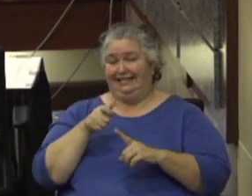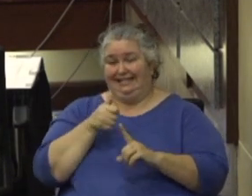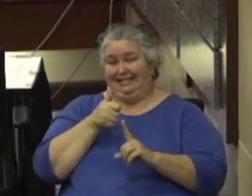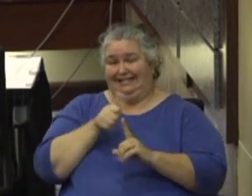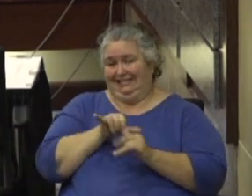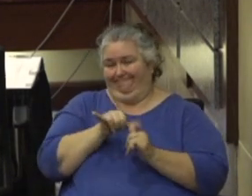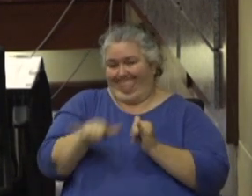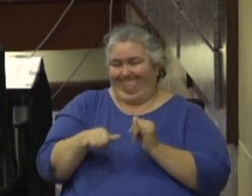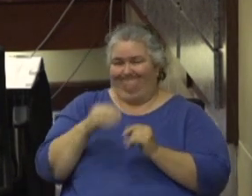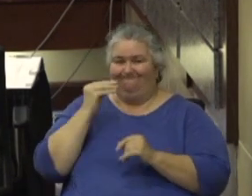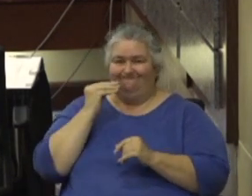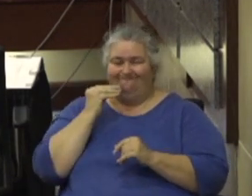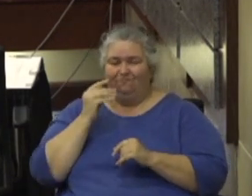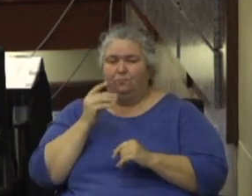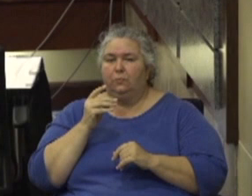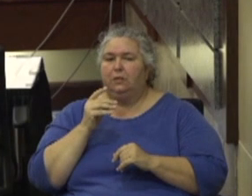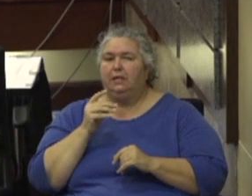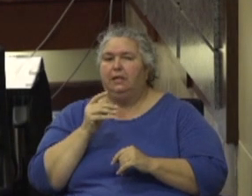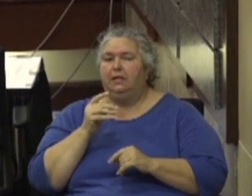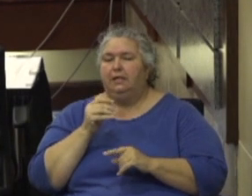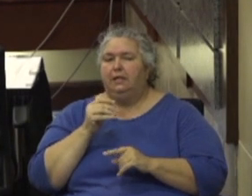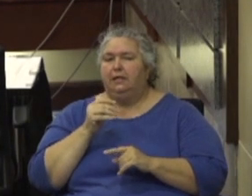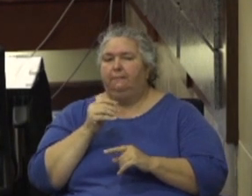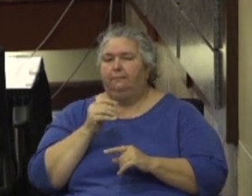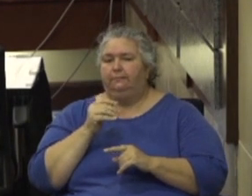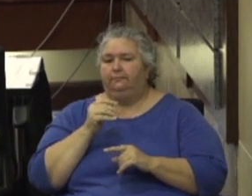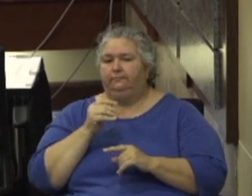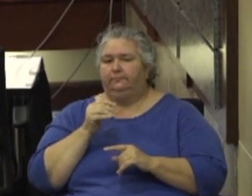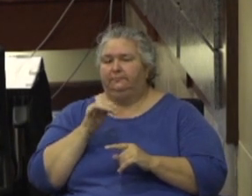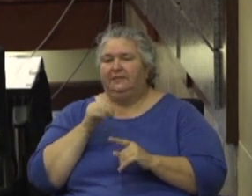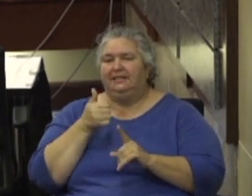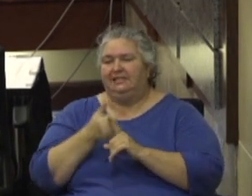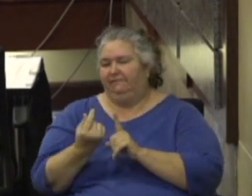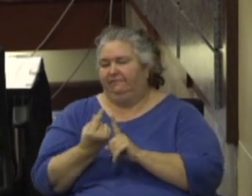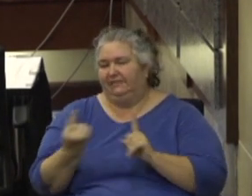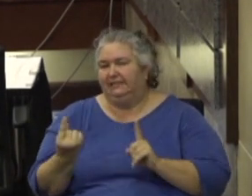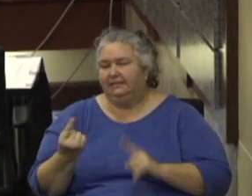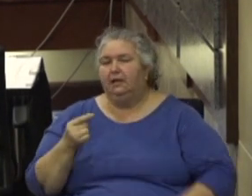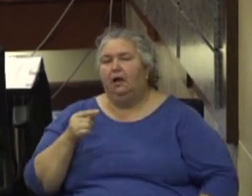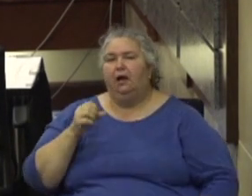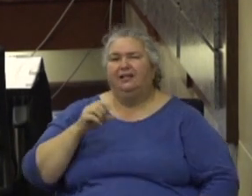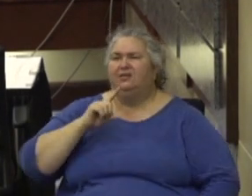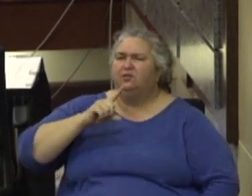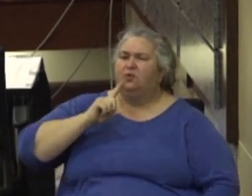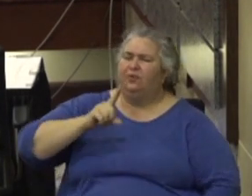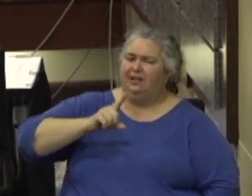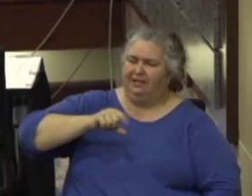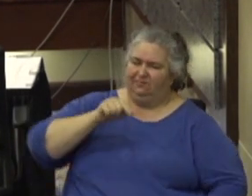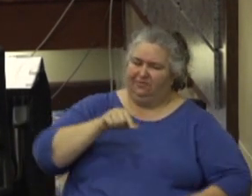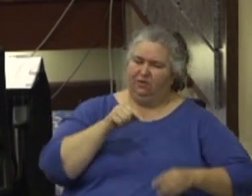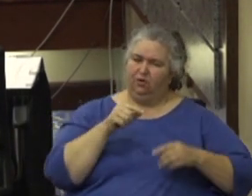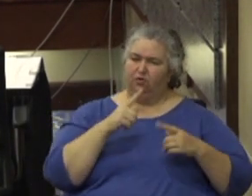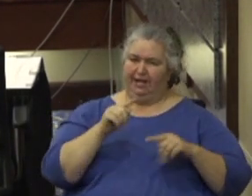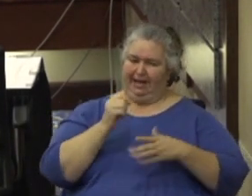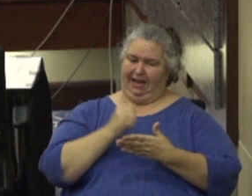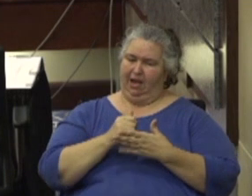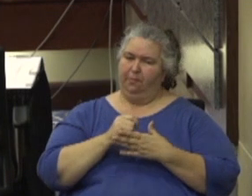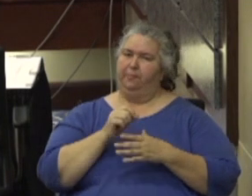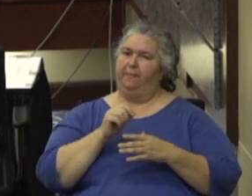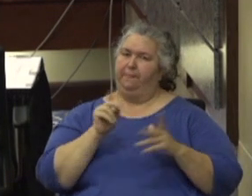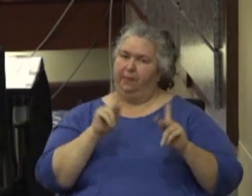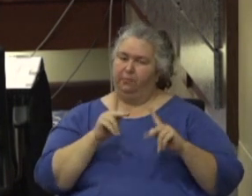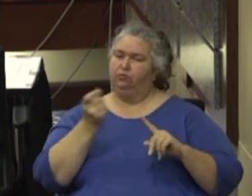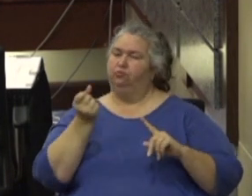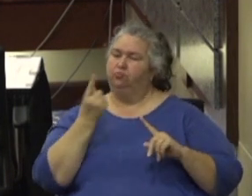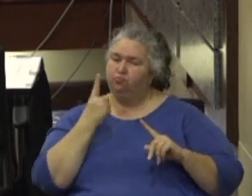A lot of the moving forward of this working group is also making sure that businesses are really prepared to know